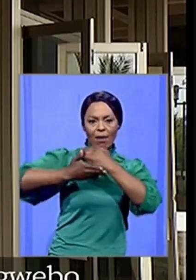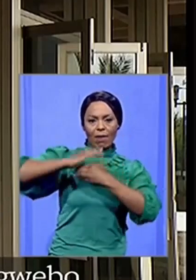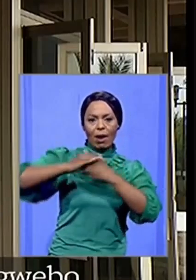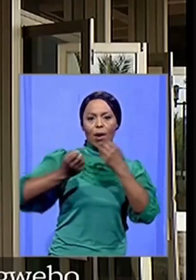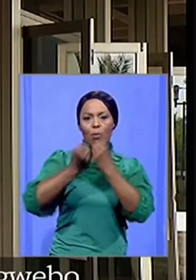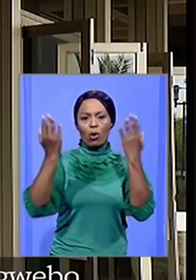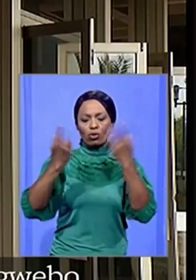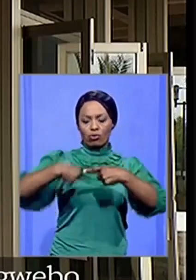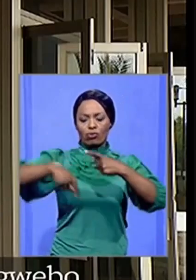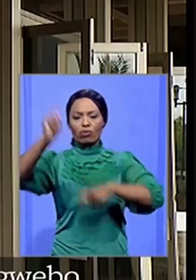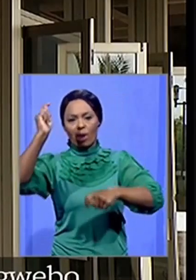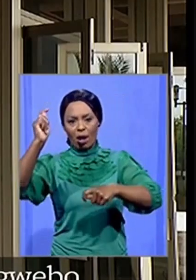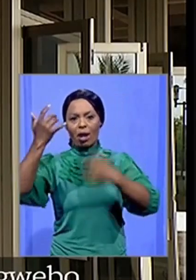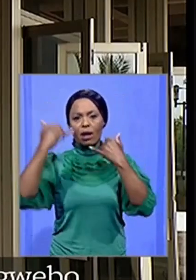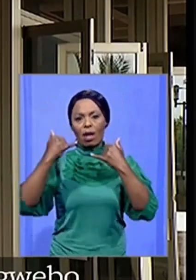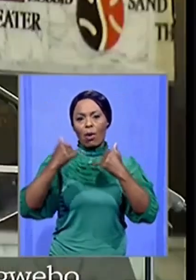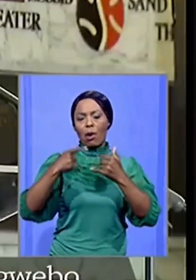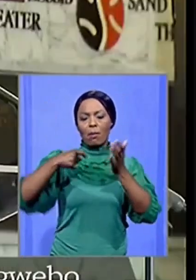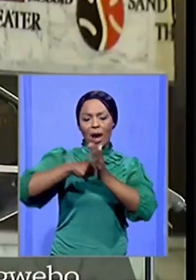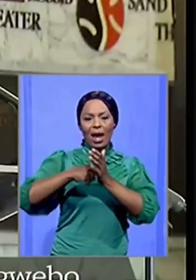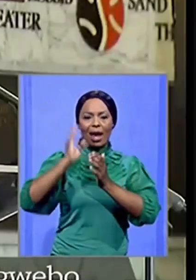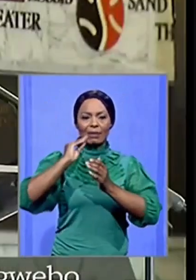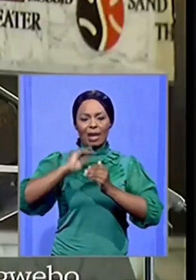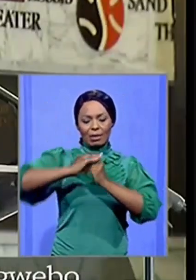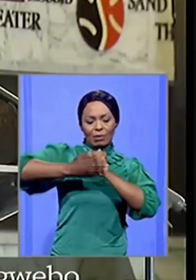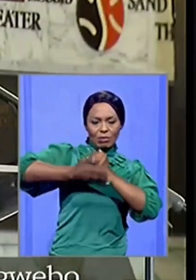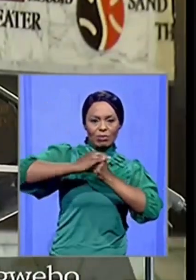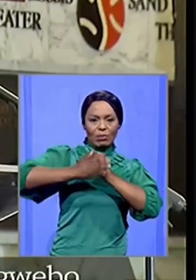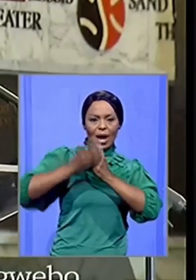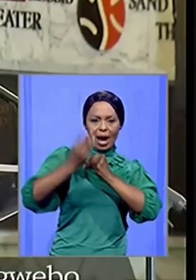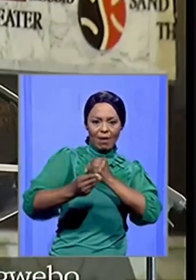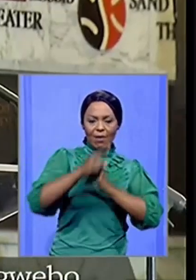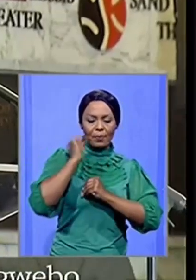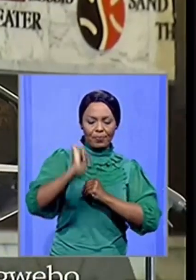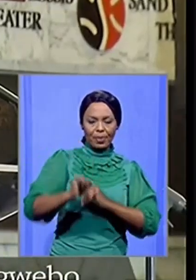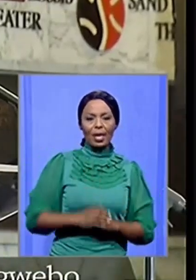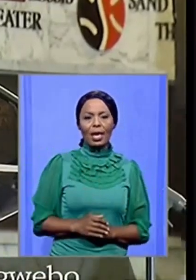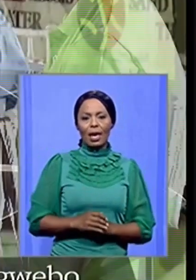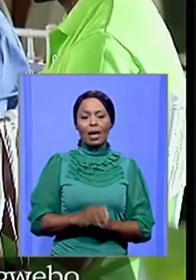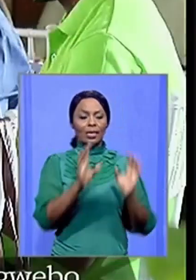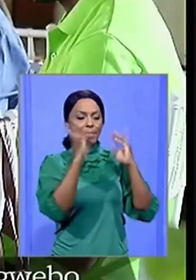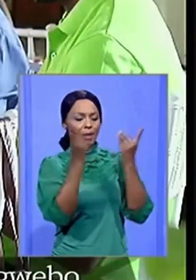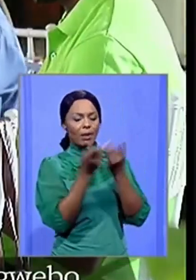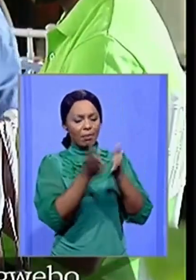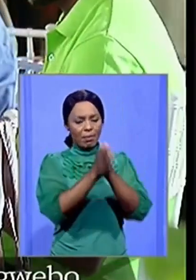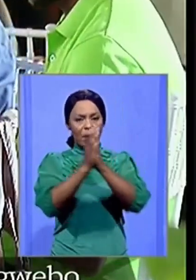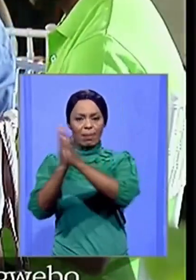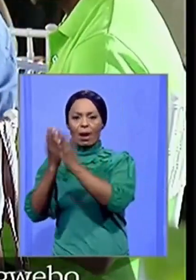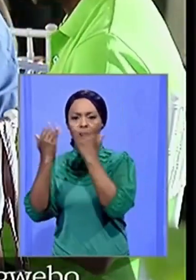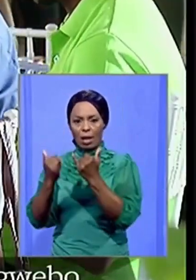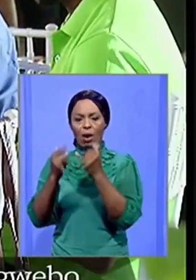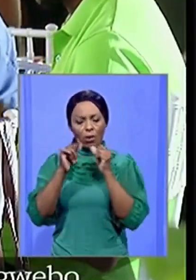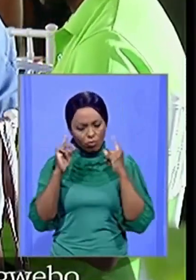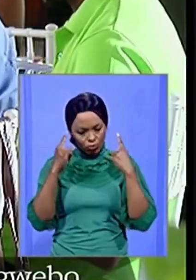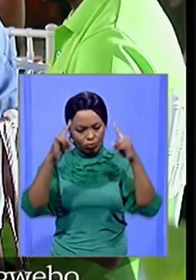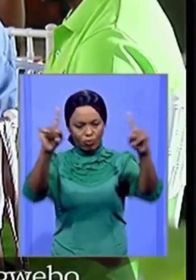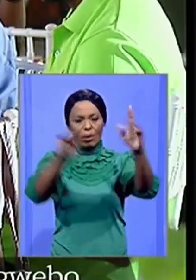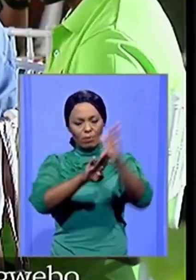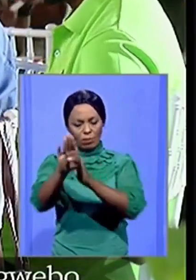as part of a vehicle buying experience. Lefapha la ipiletša go mafapha a mangwe go ka tšwetša pele phadišano ya mohuta o magareng